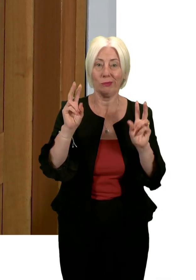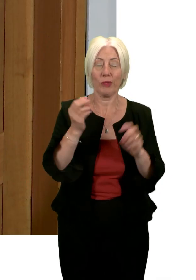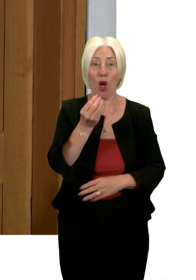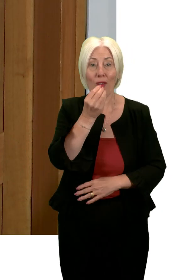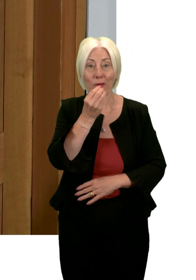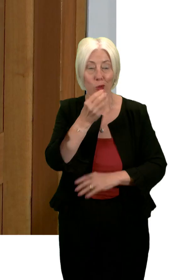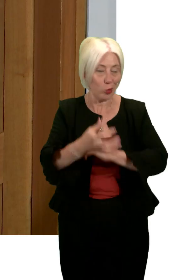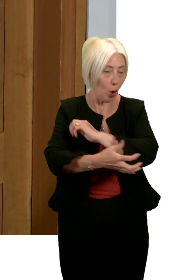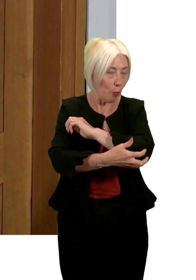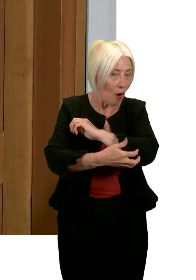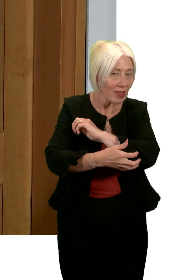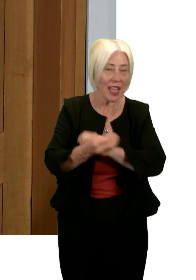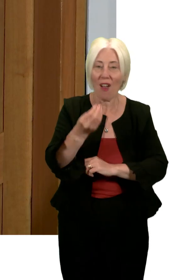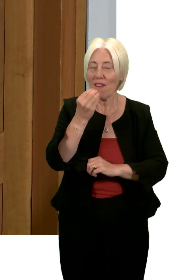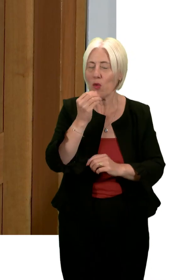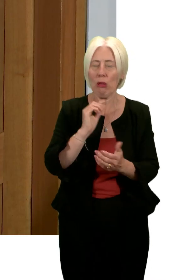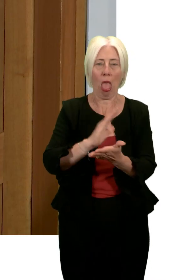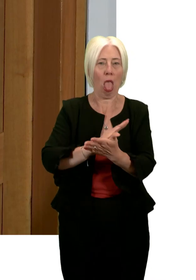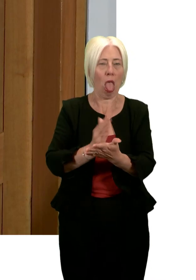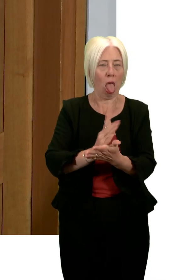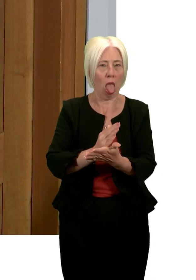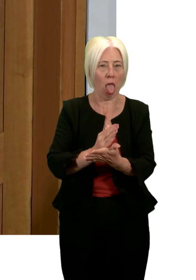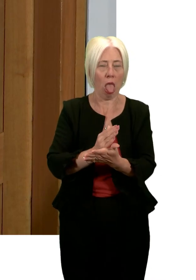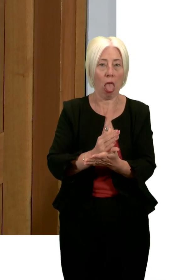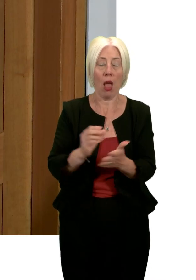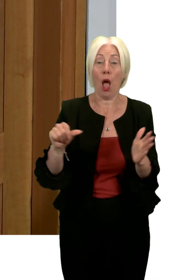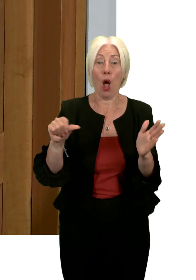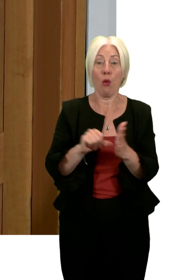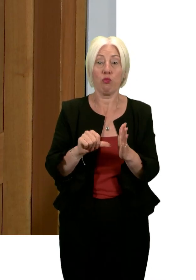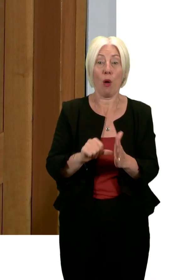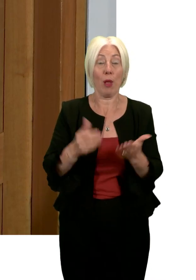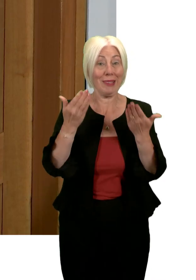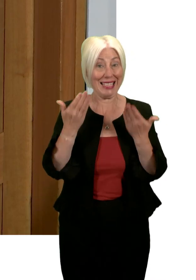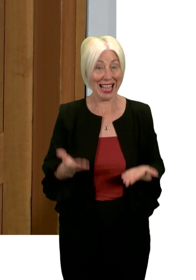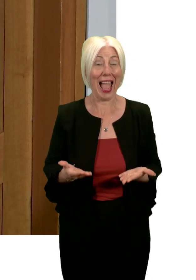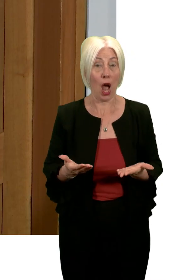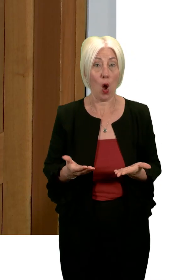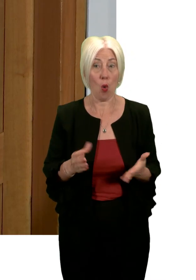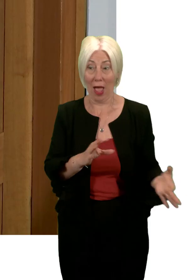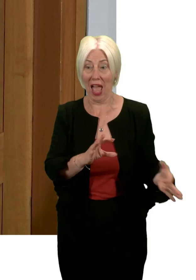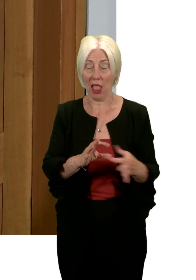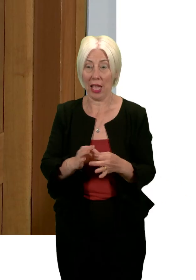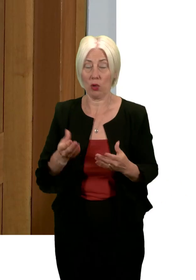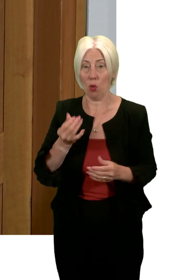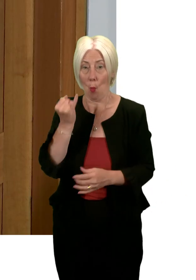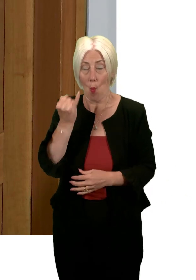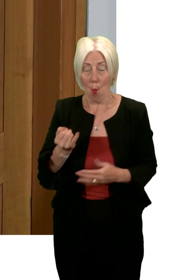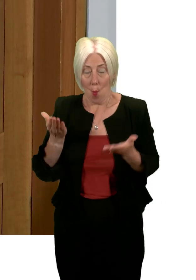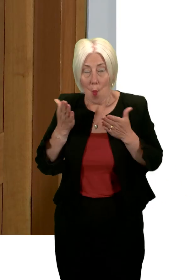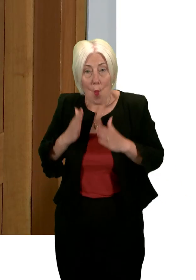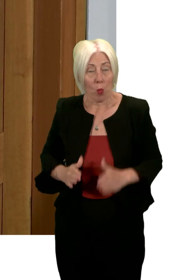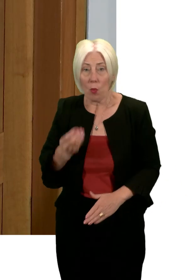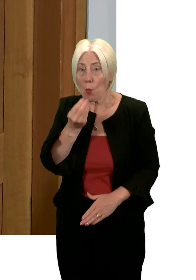food insecurity, and that the problems we face now are linked to malnutrition, whether it's